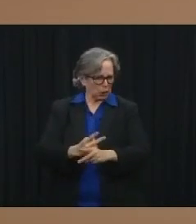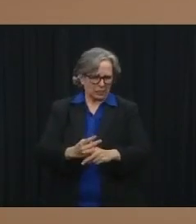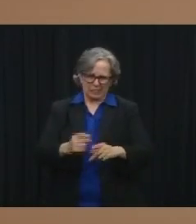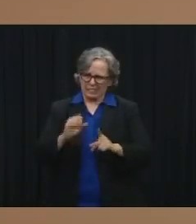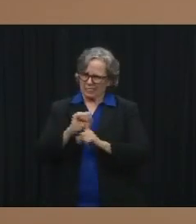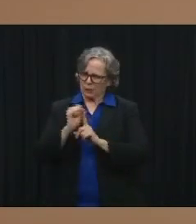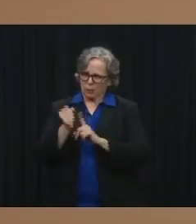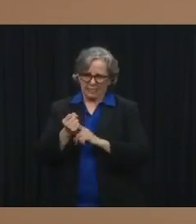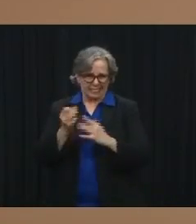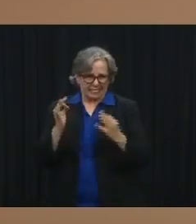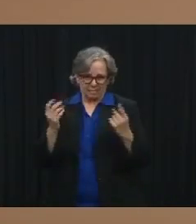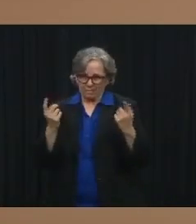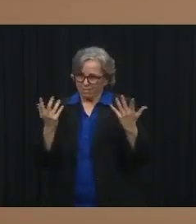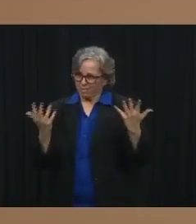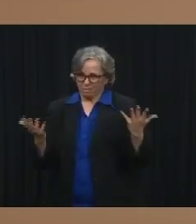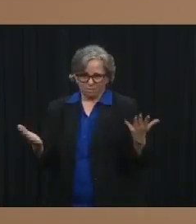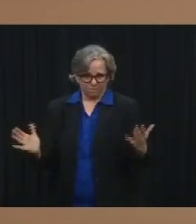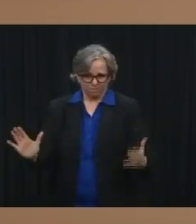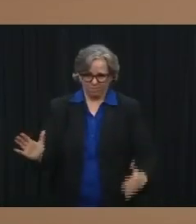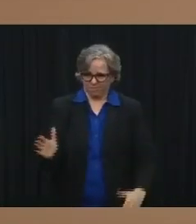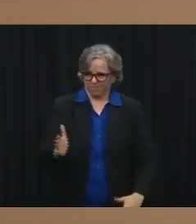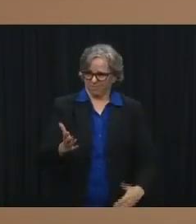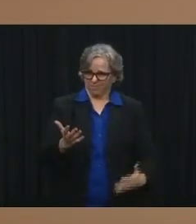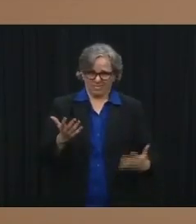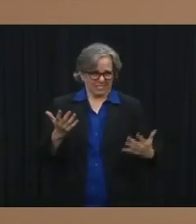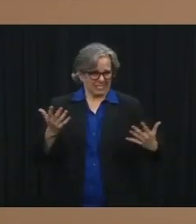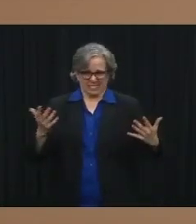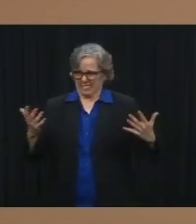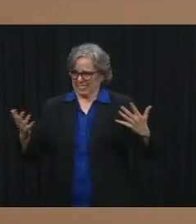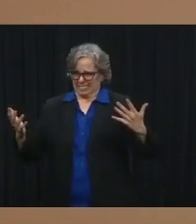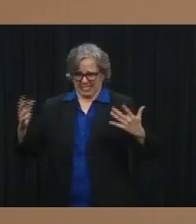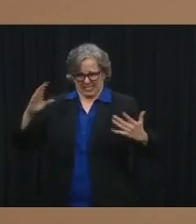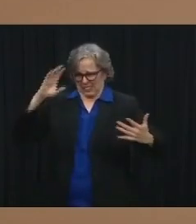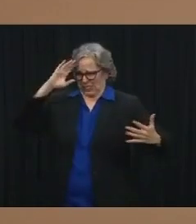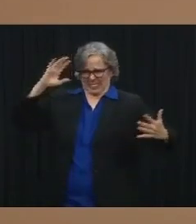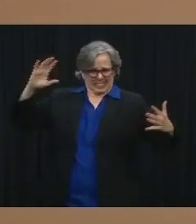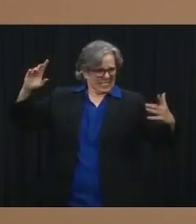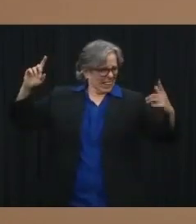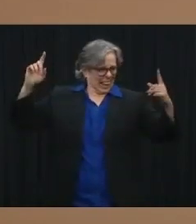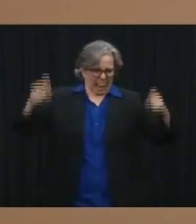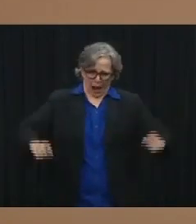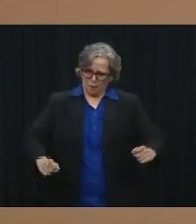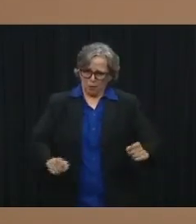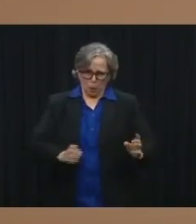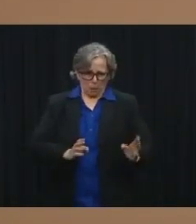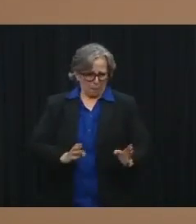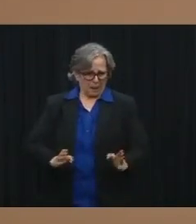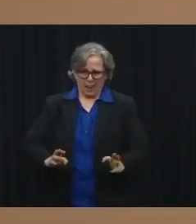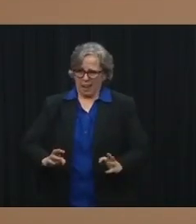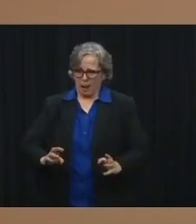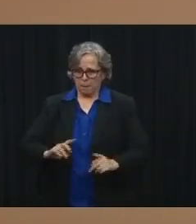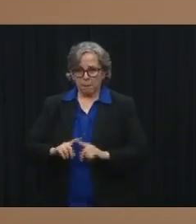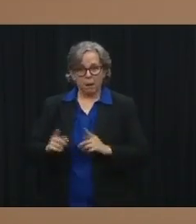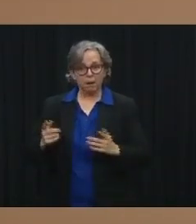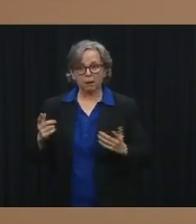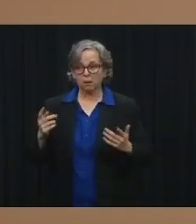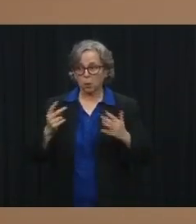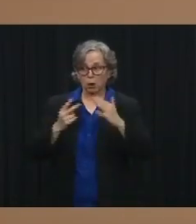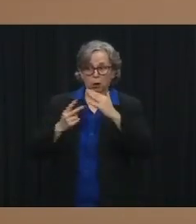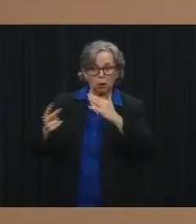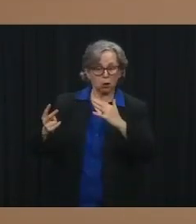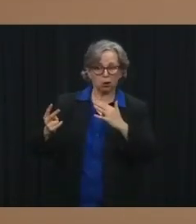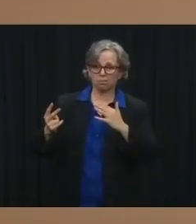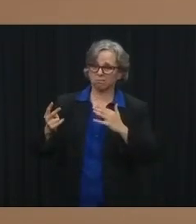in Ohio, but they're anticipating that there could be up to 6,000 new cases a day if we aren't all abiding